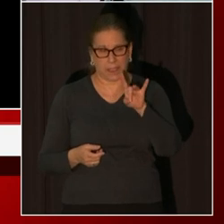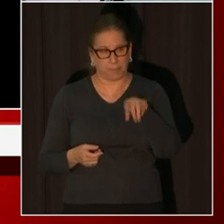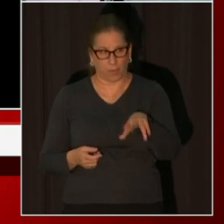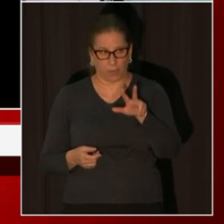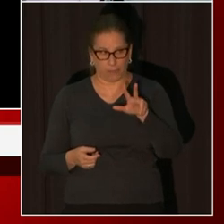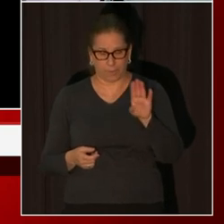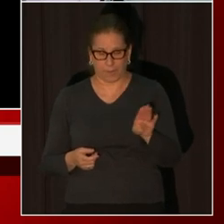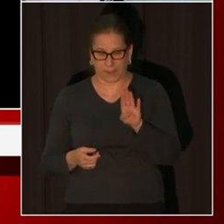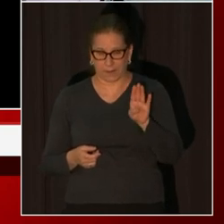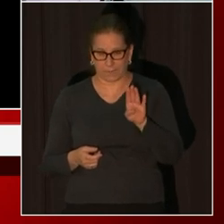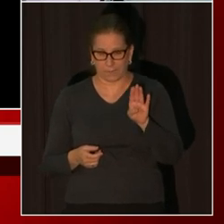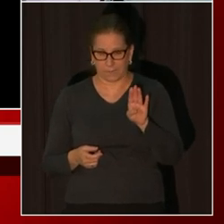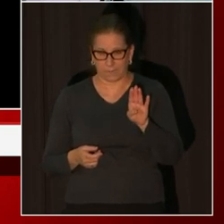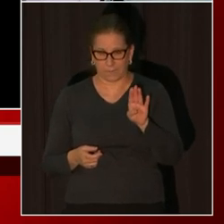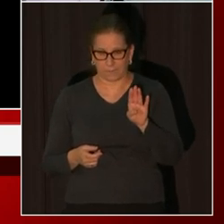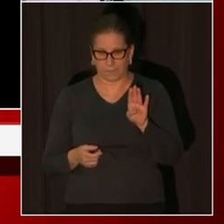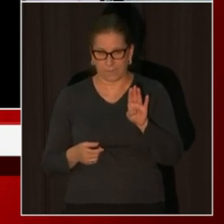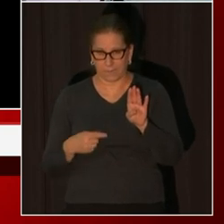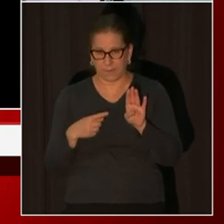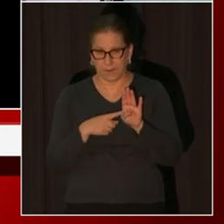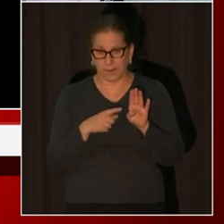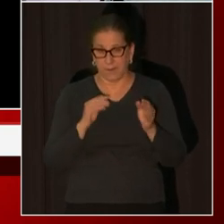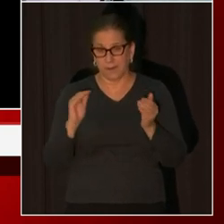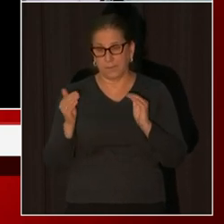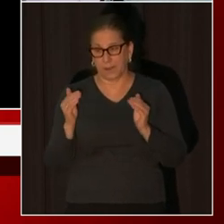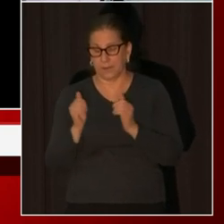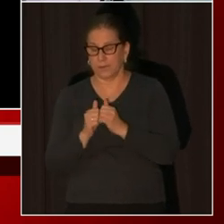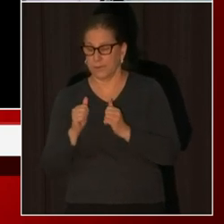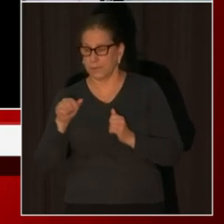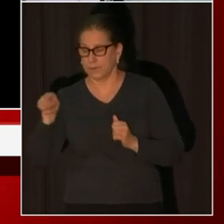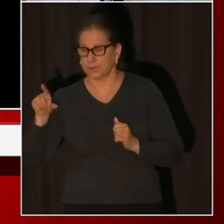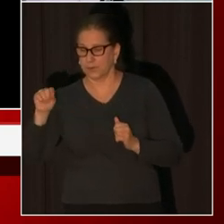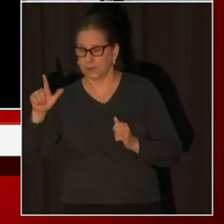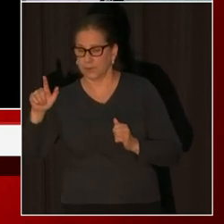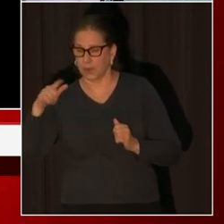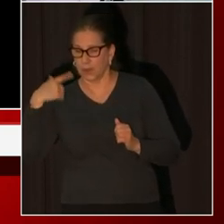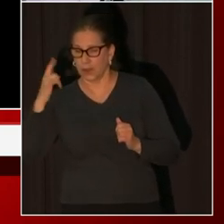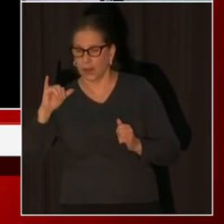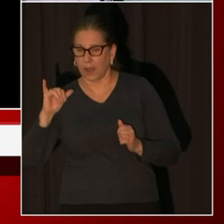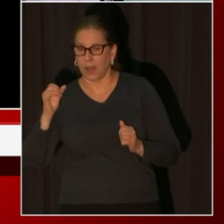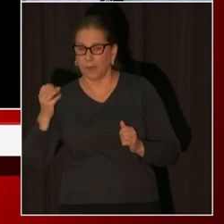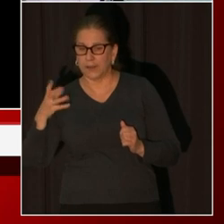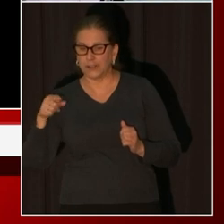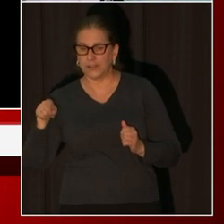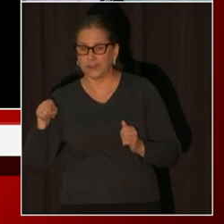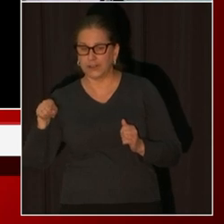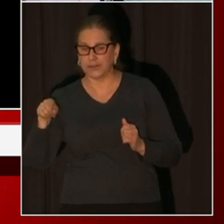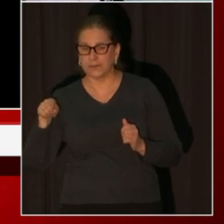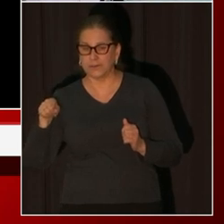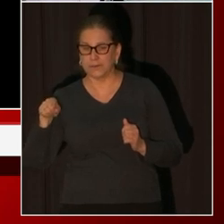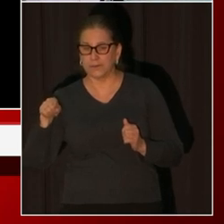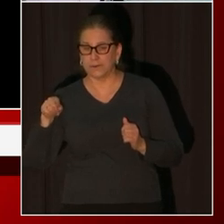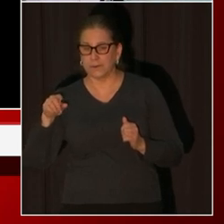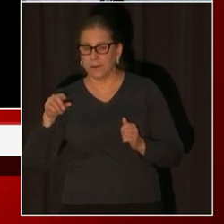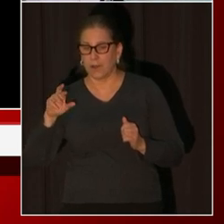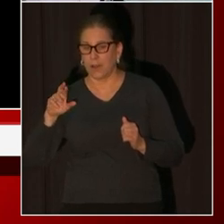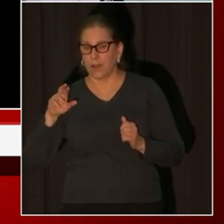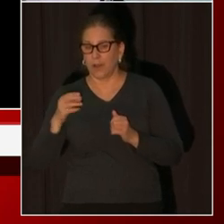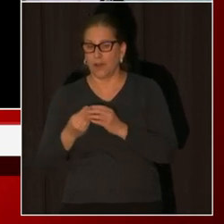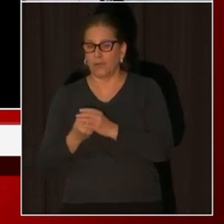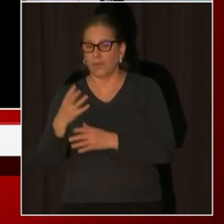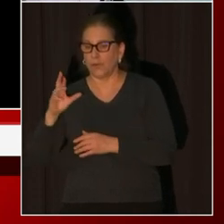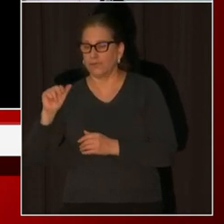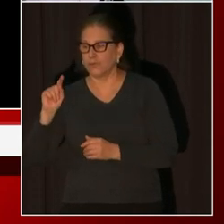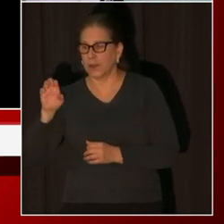as compared to fiscal year 21, is a growth rate of 1.8%. So the